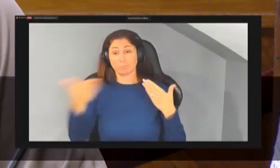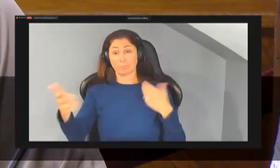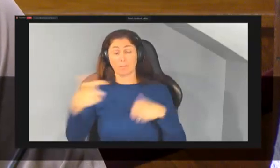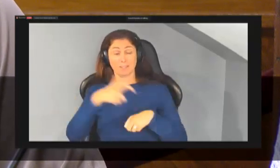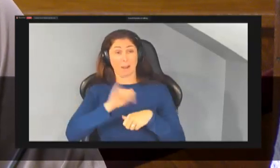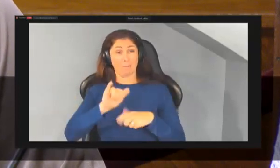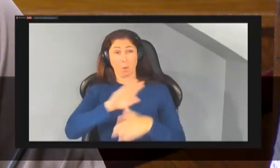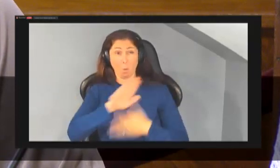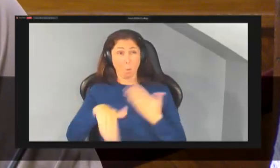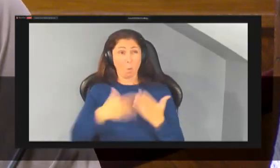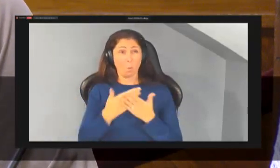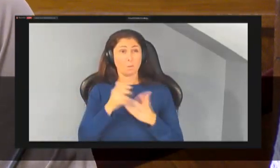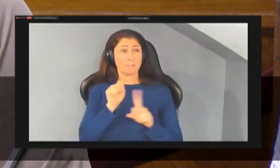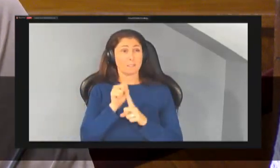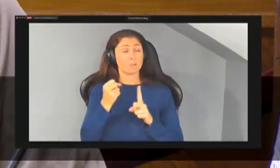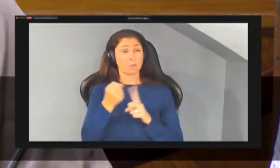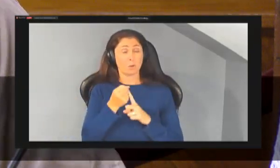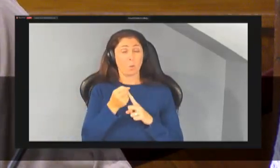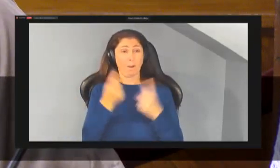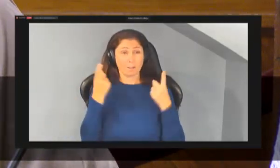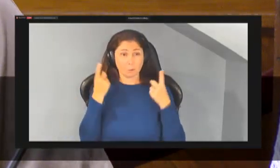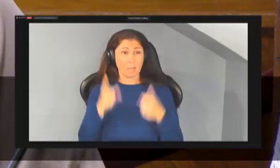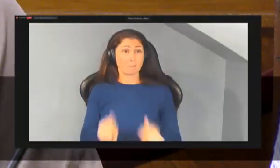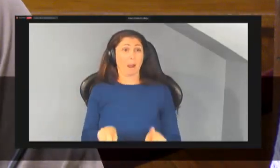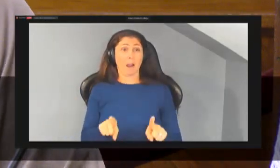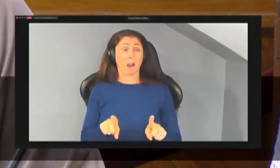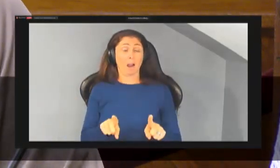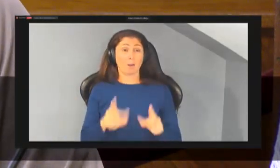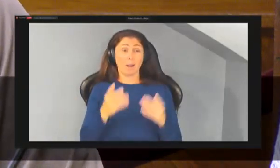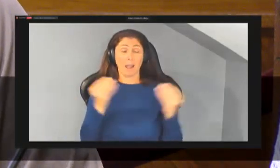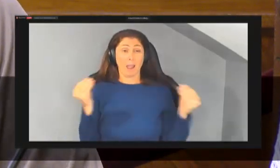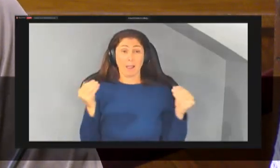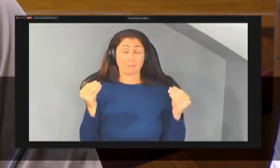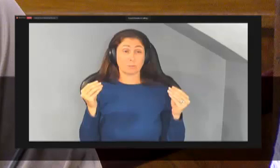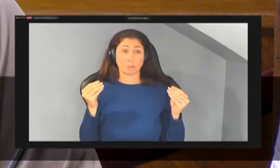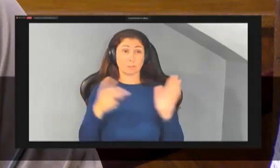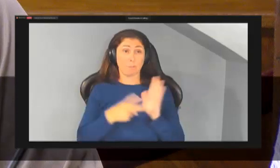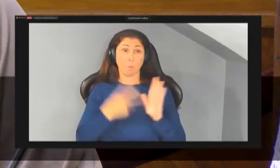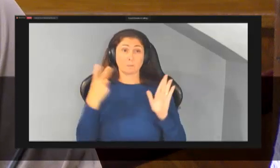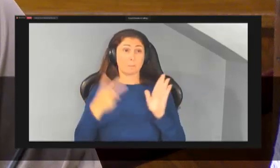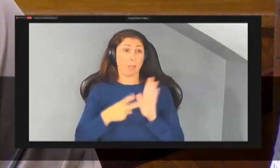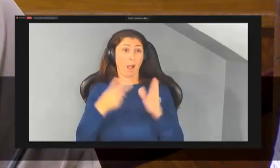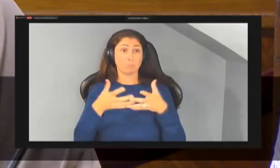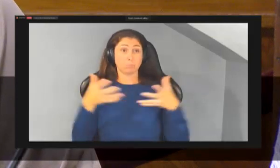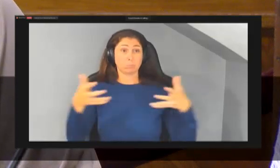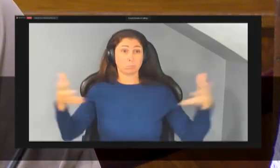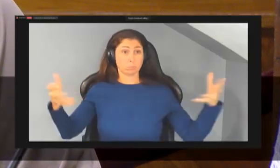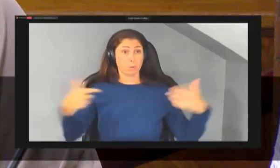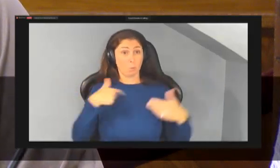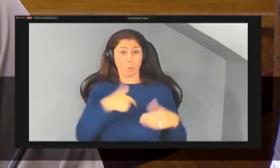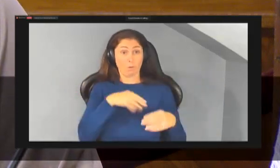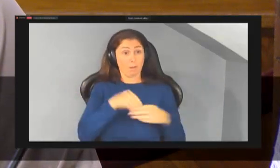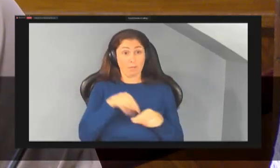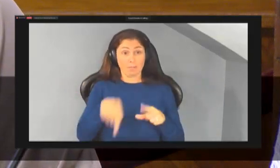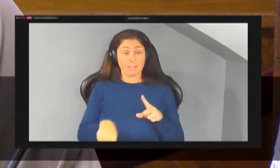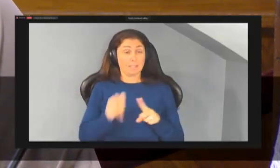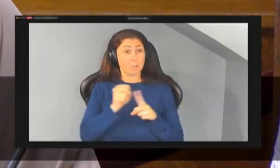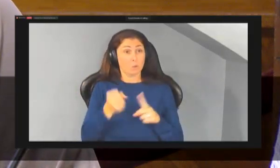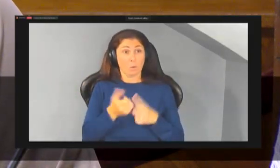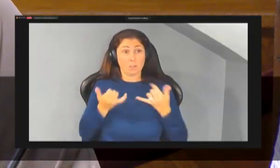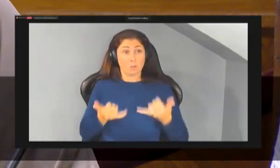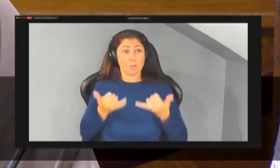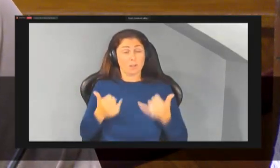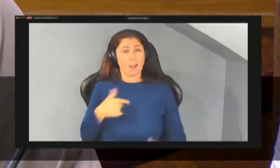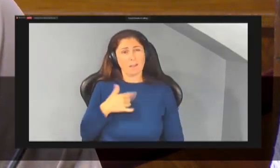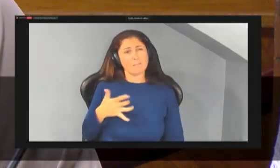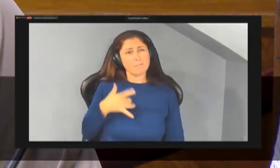situation transpired and multiplied, and we're in this situation today, and I feel like we